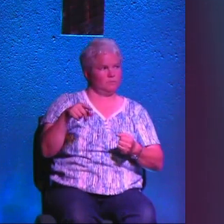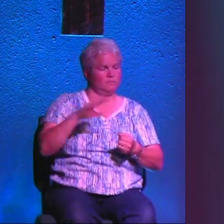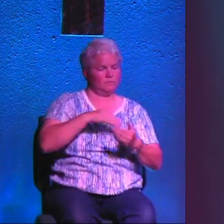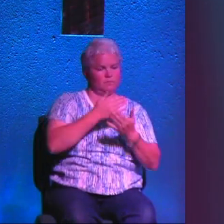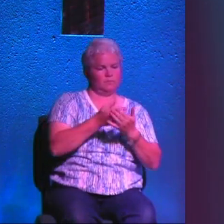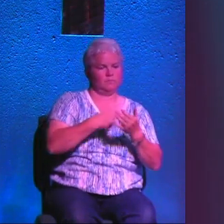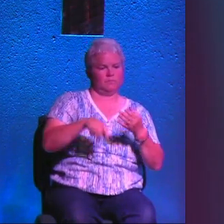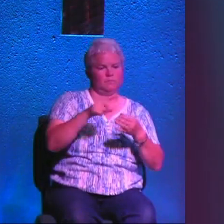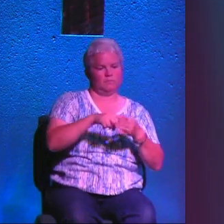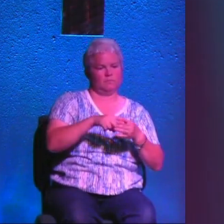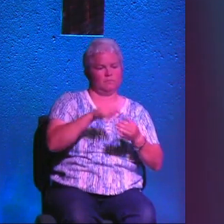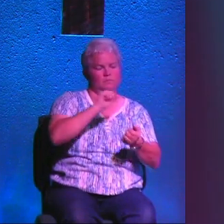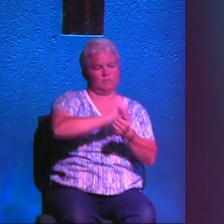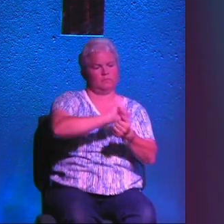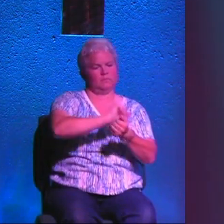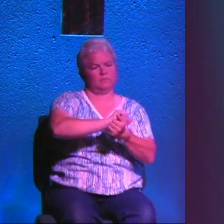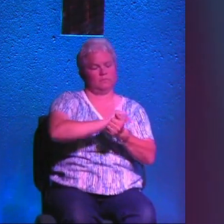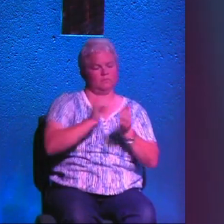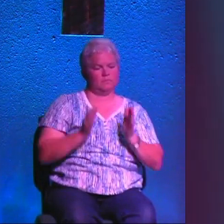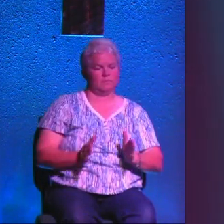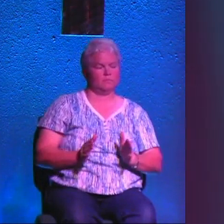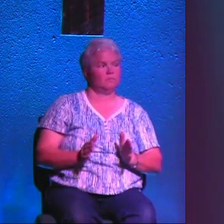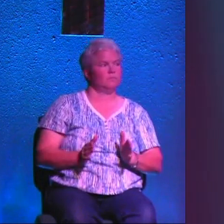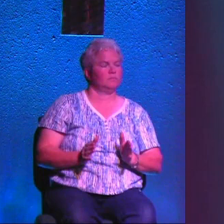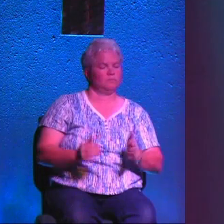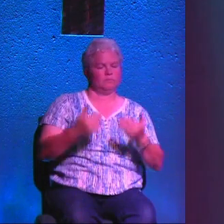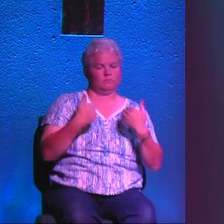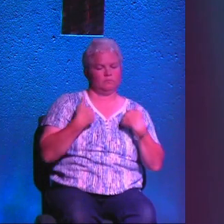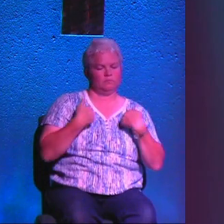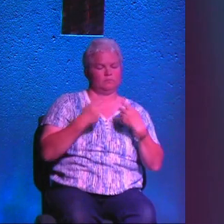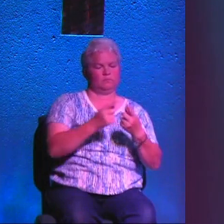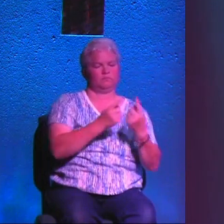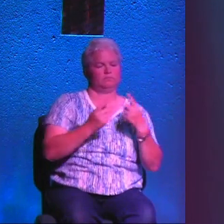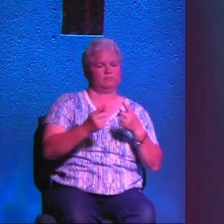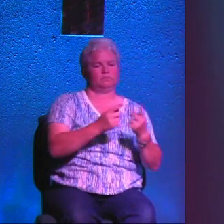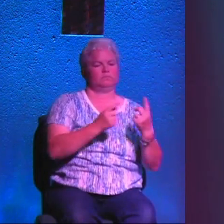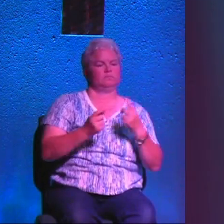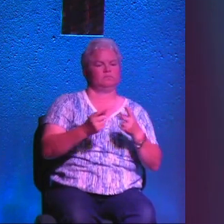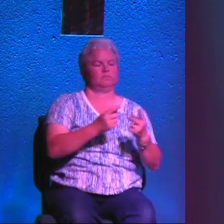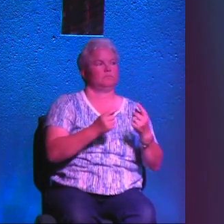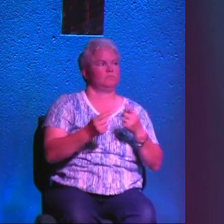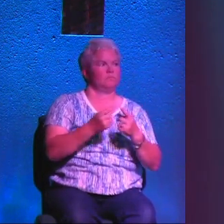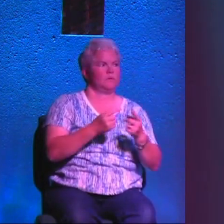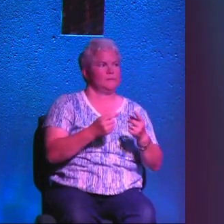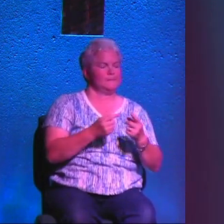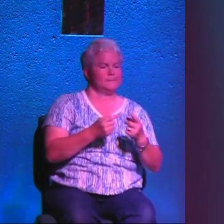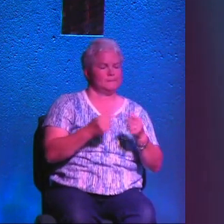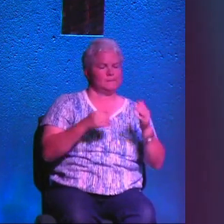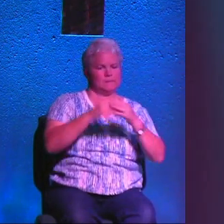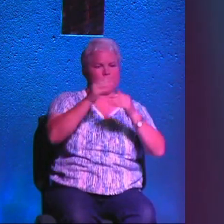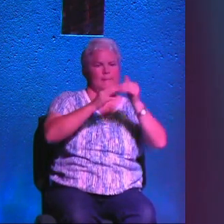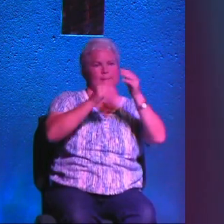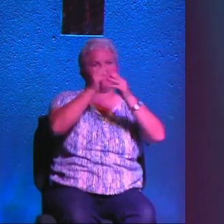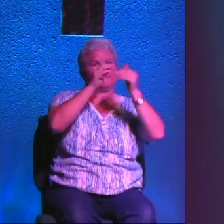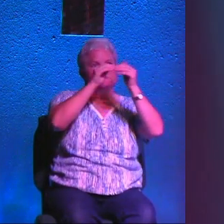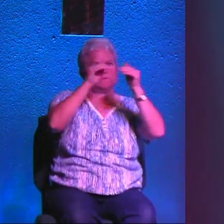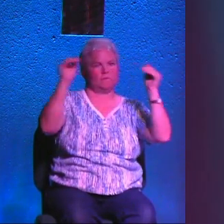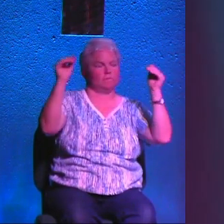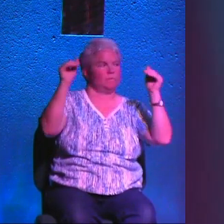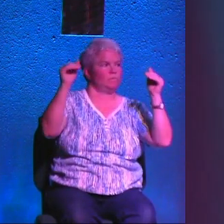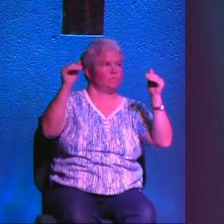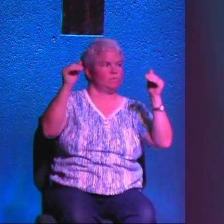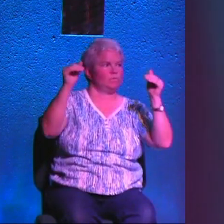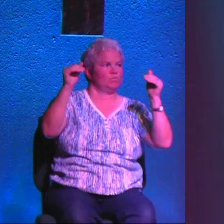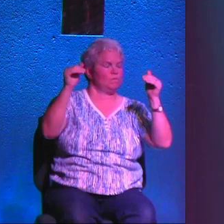all about works. It's what that person has to do in order to gain heaven.